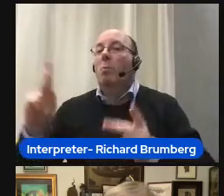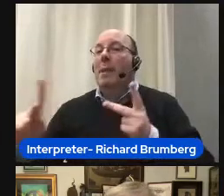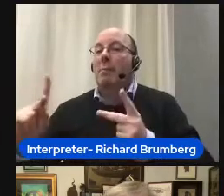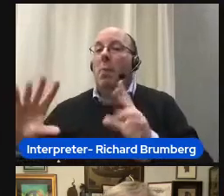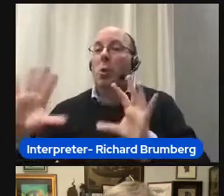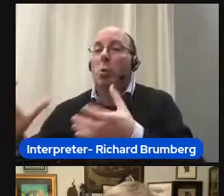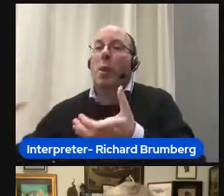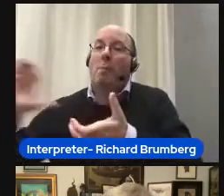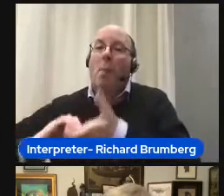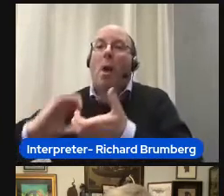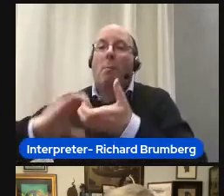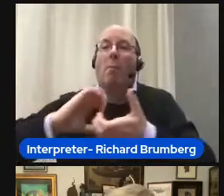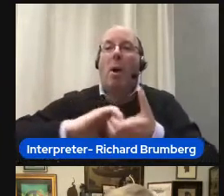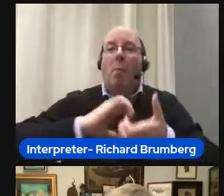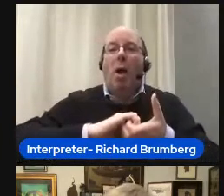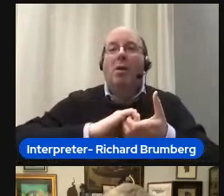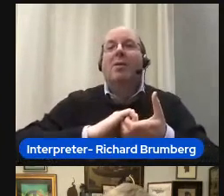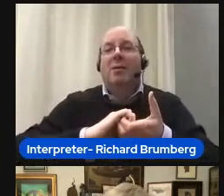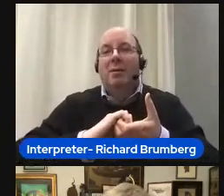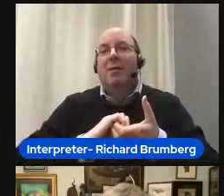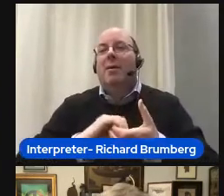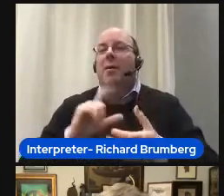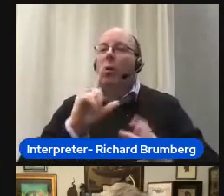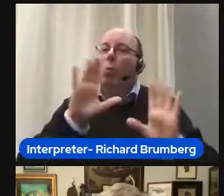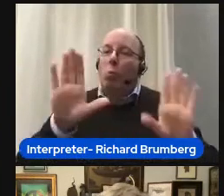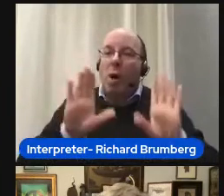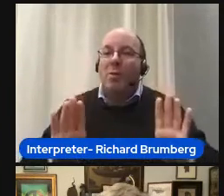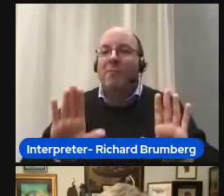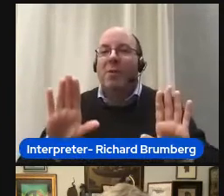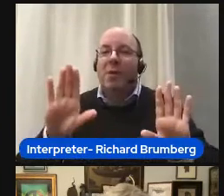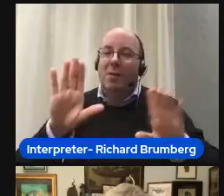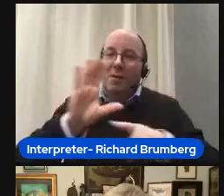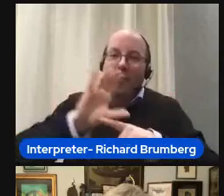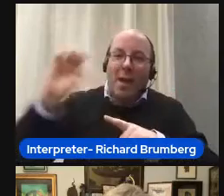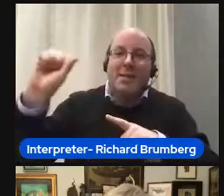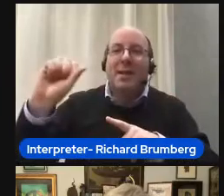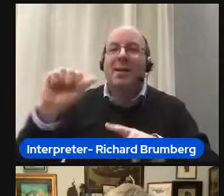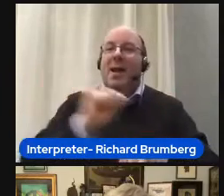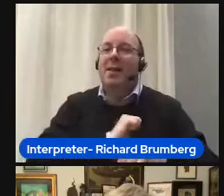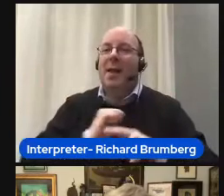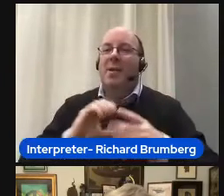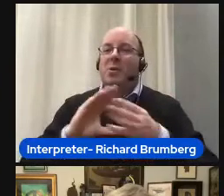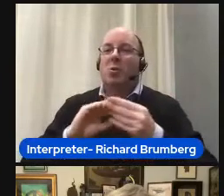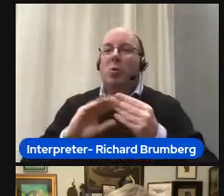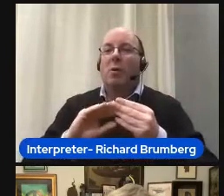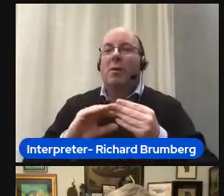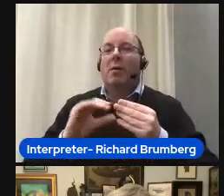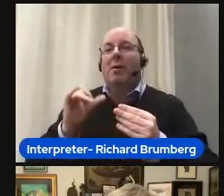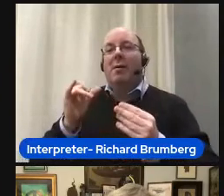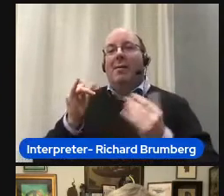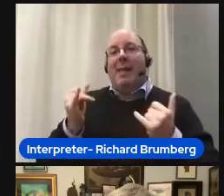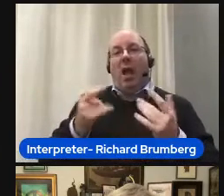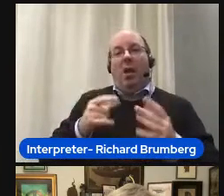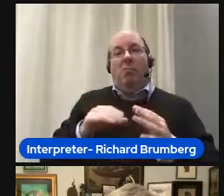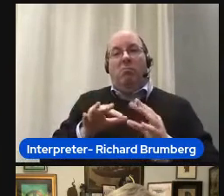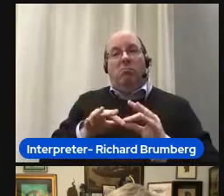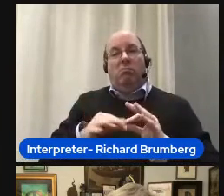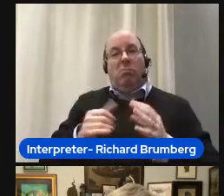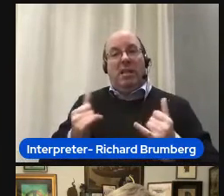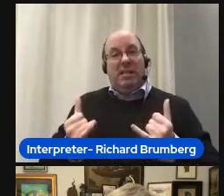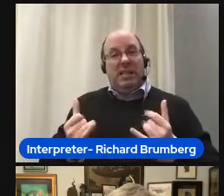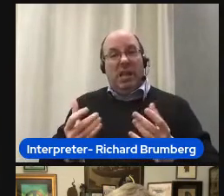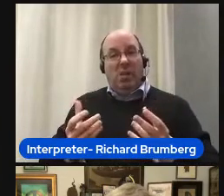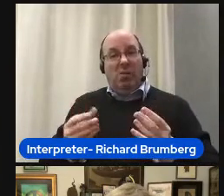really amazing Atlanta story. But you began to point towards where there may be areas that are still ripe